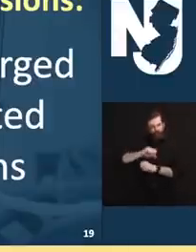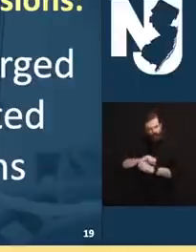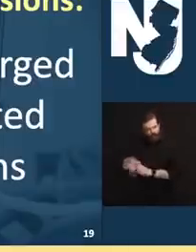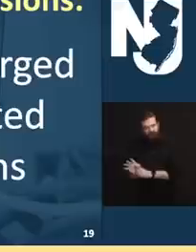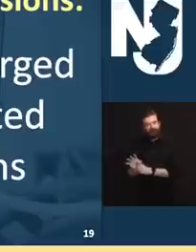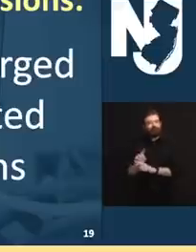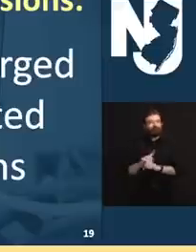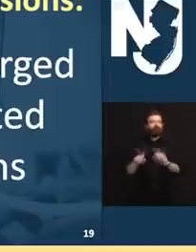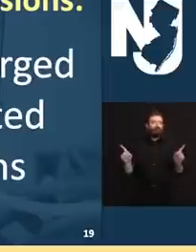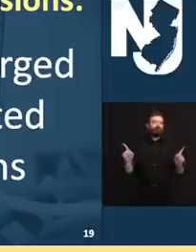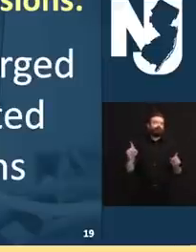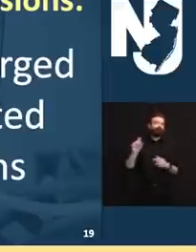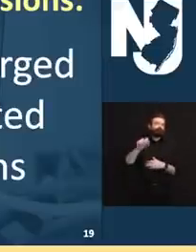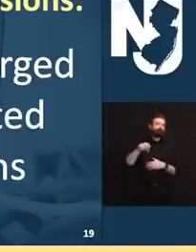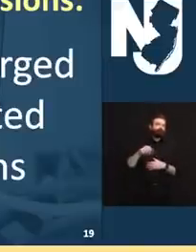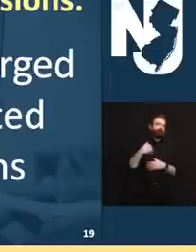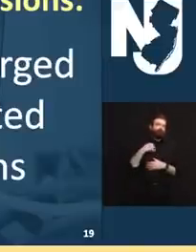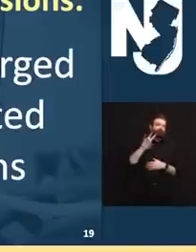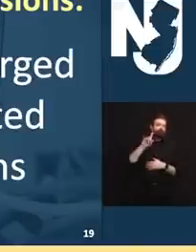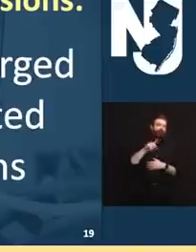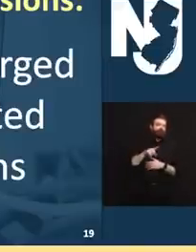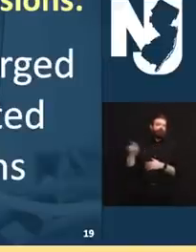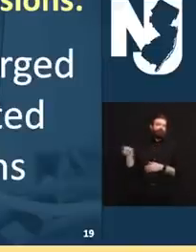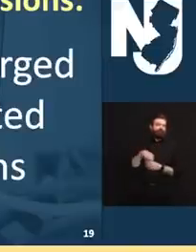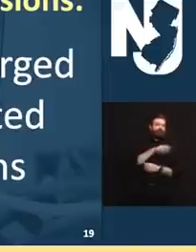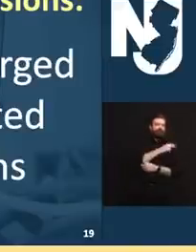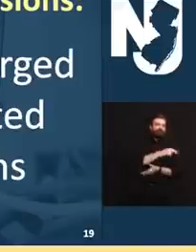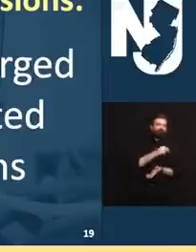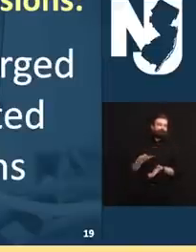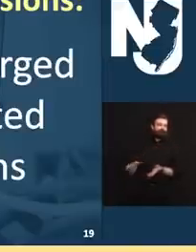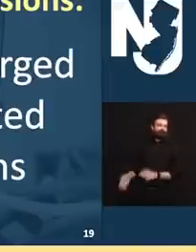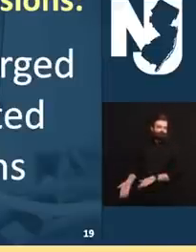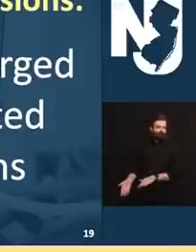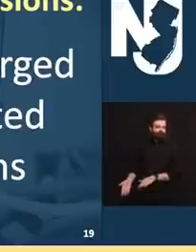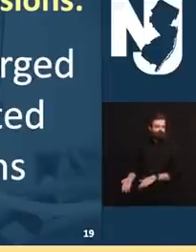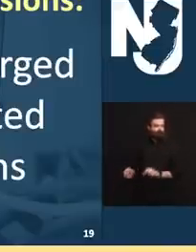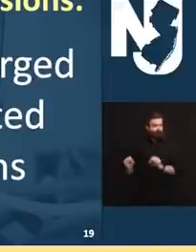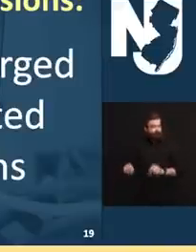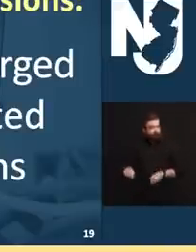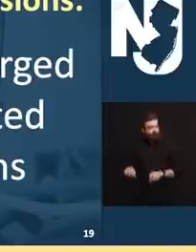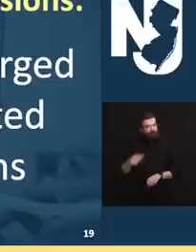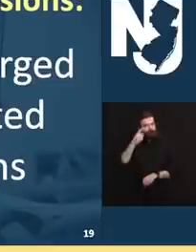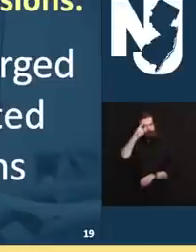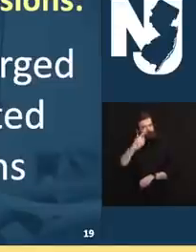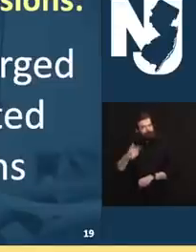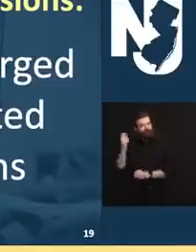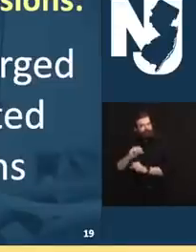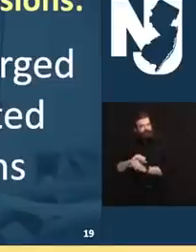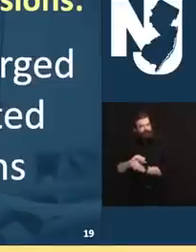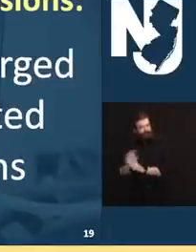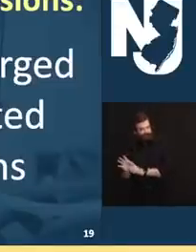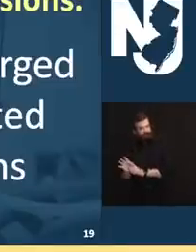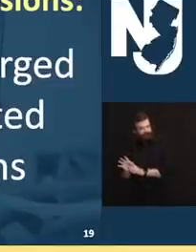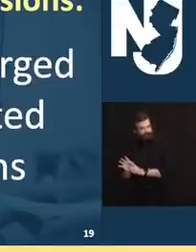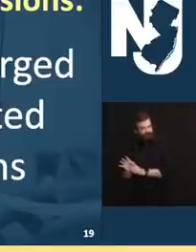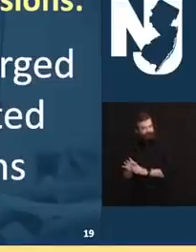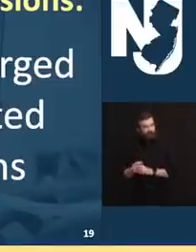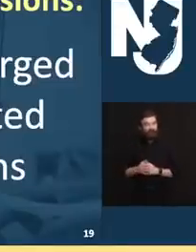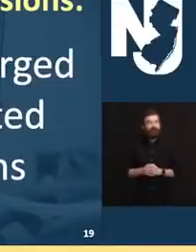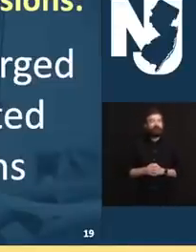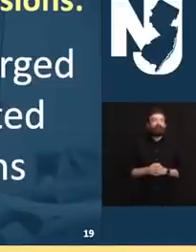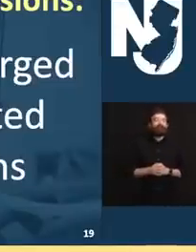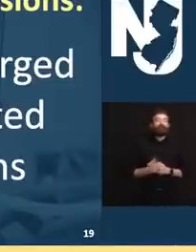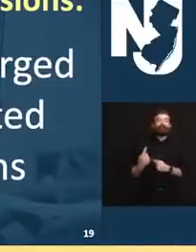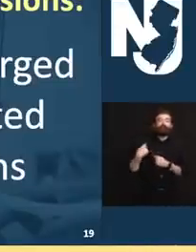life. I have to stop here, and Judy, just make the note that for 2 days in a row, our hospitalizations are down. Again, that does not make a